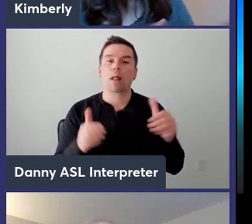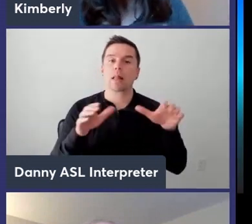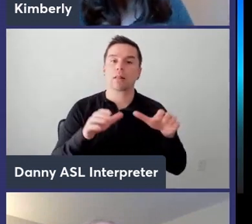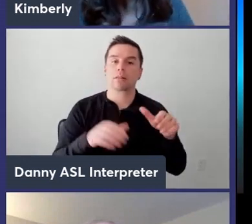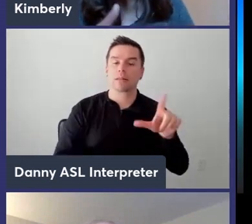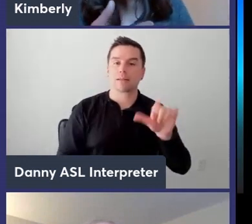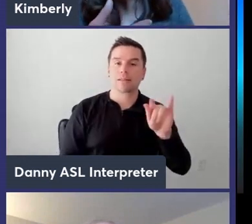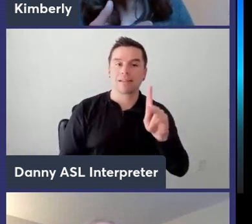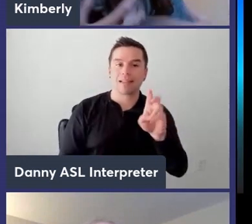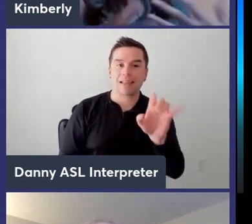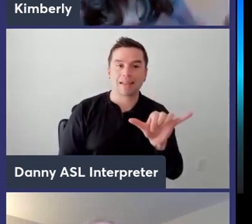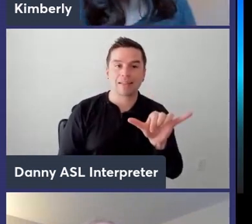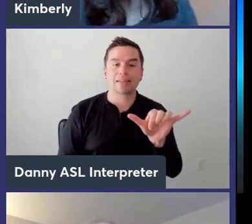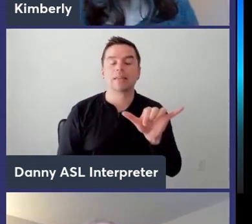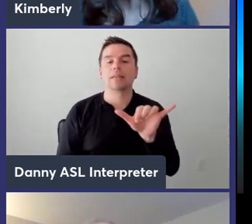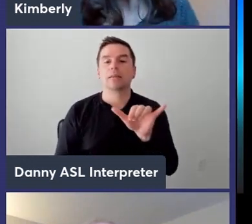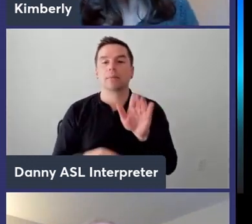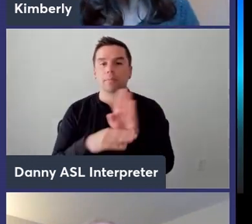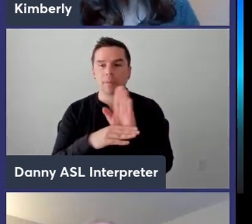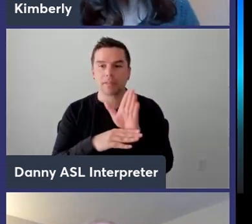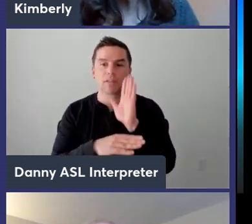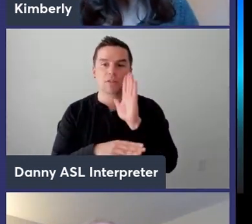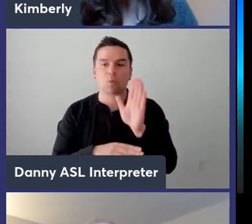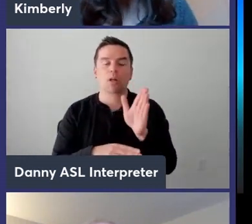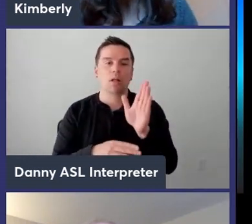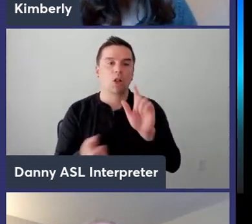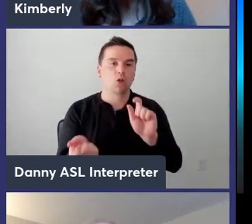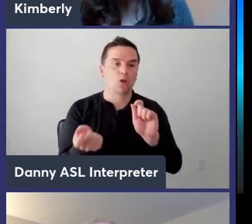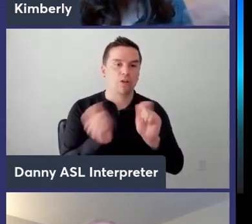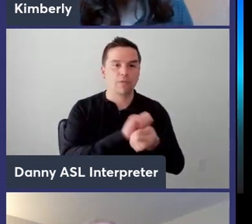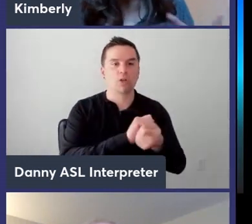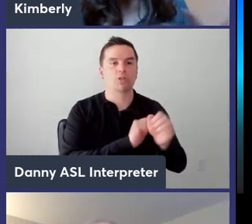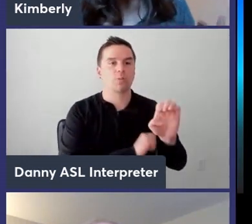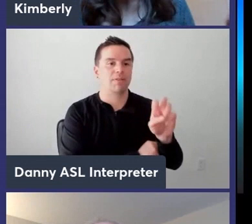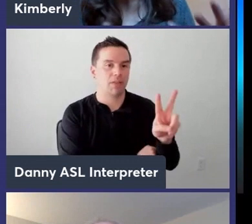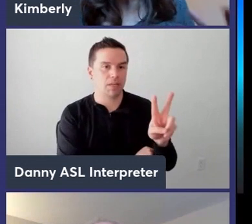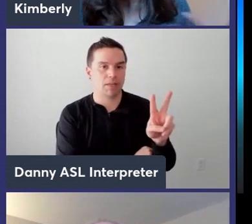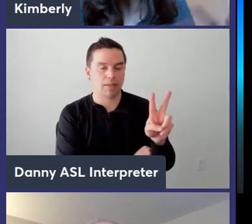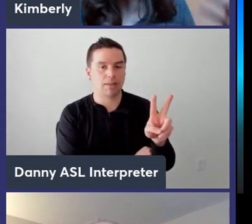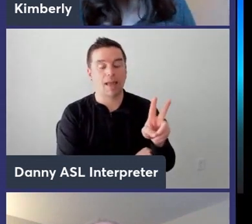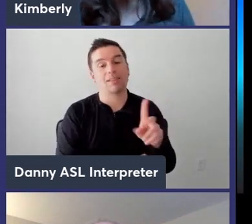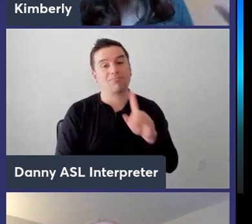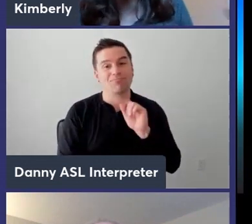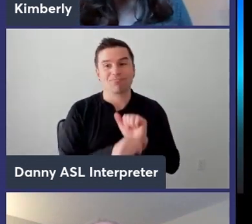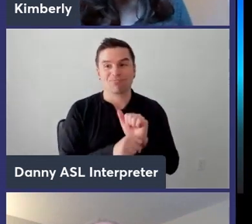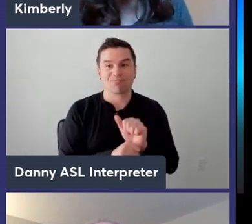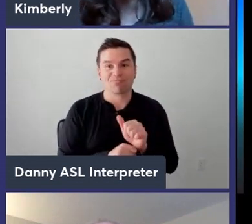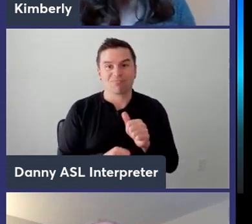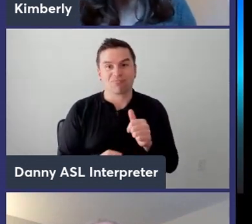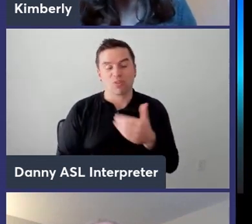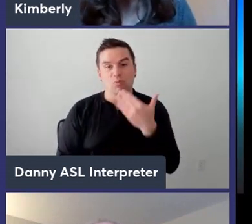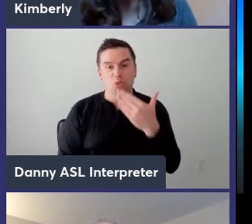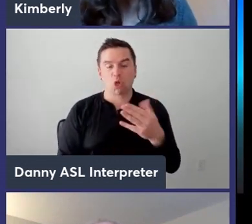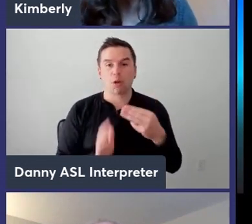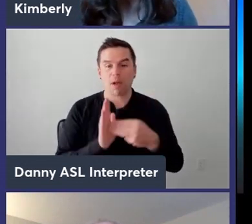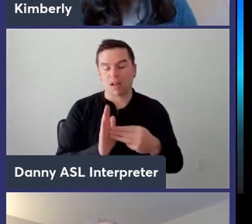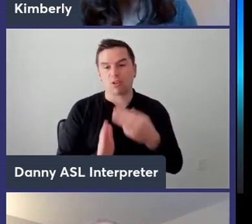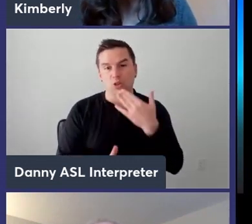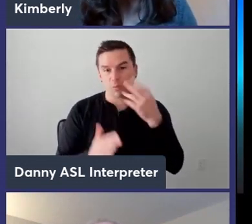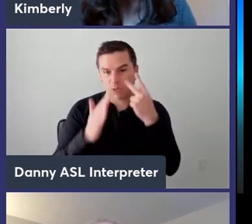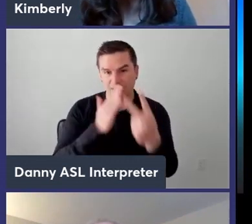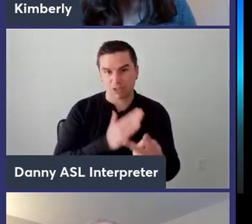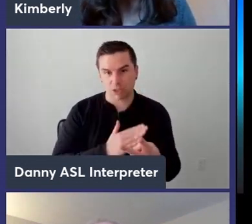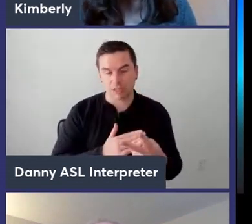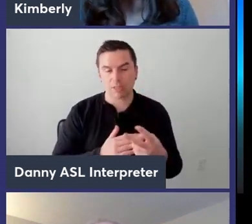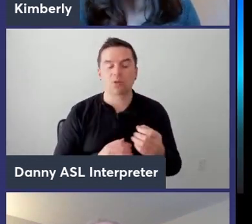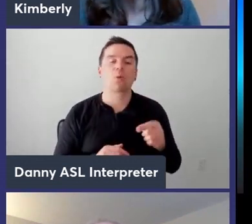to EV, and it was pretty accurate in that case. So this is another kind of complex example of a lot of different things coming together to be